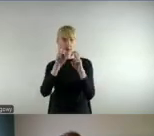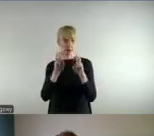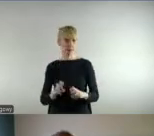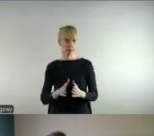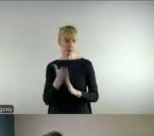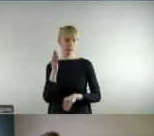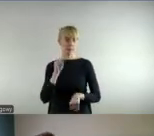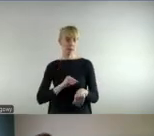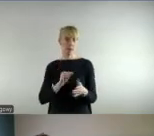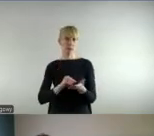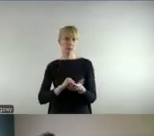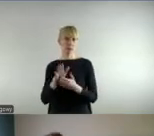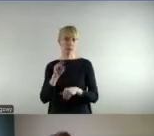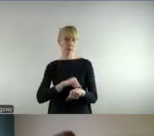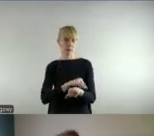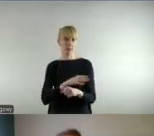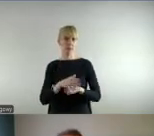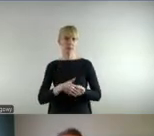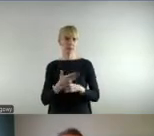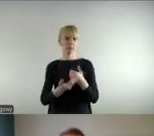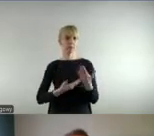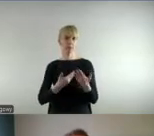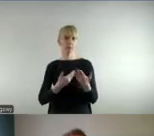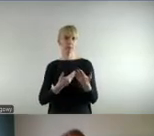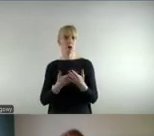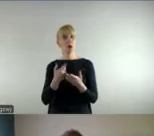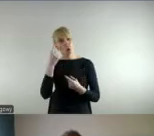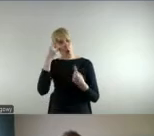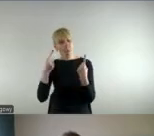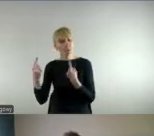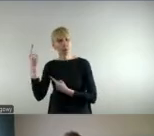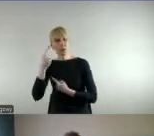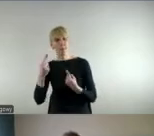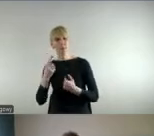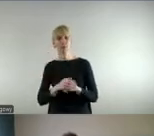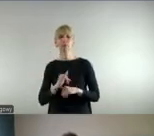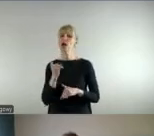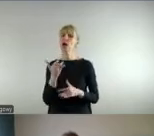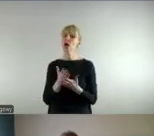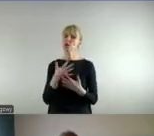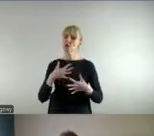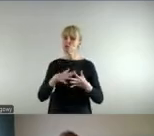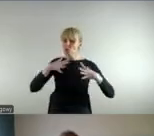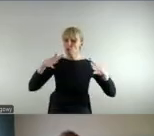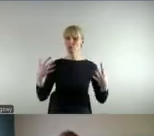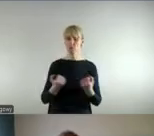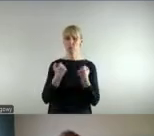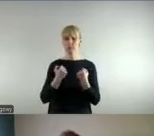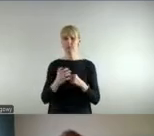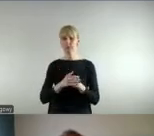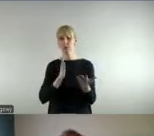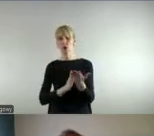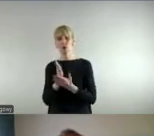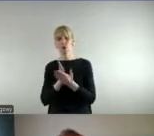in the handling of the crisis, and that's our main focus. And from the risk